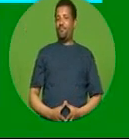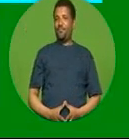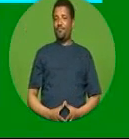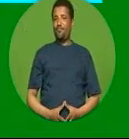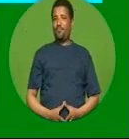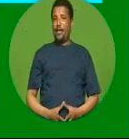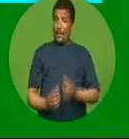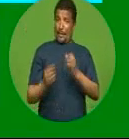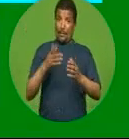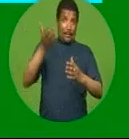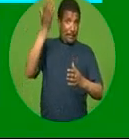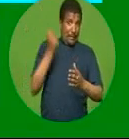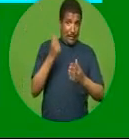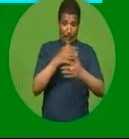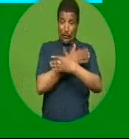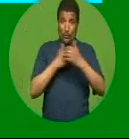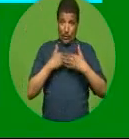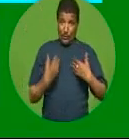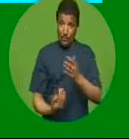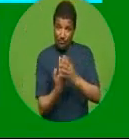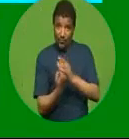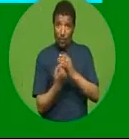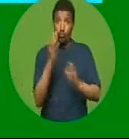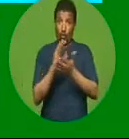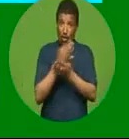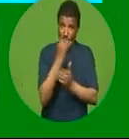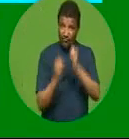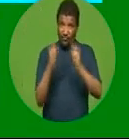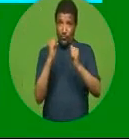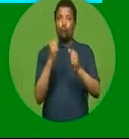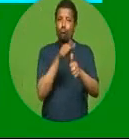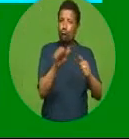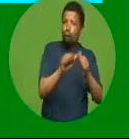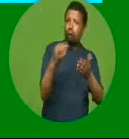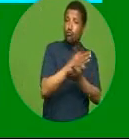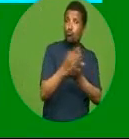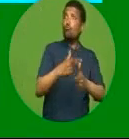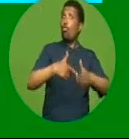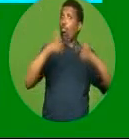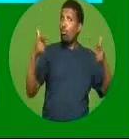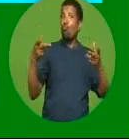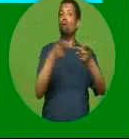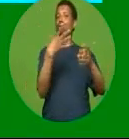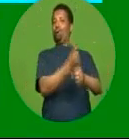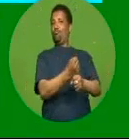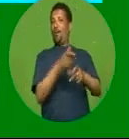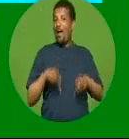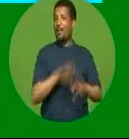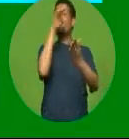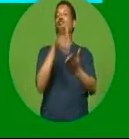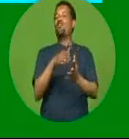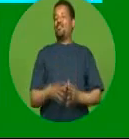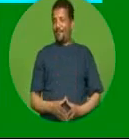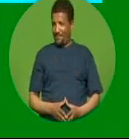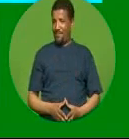Compared to the livestock production, crop production has the largest share in the agricultural sector